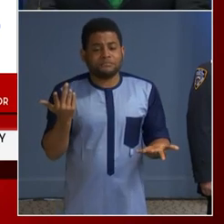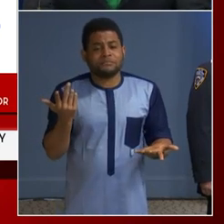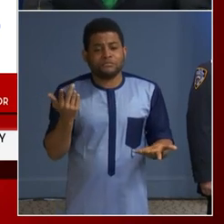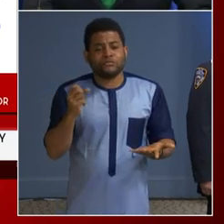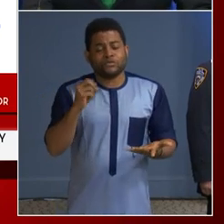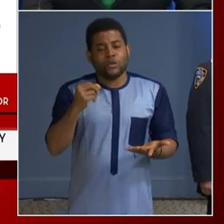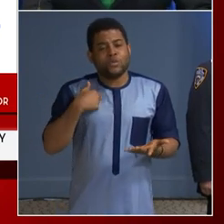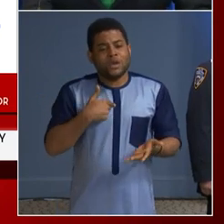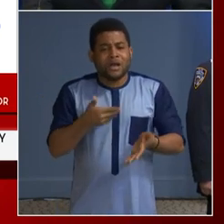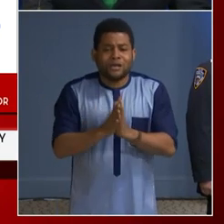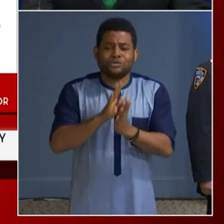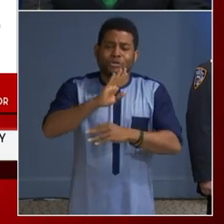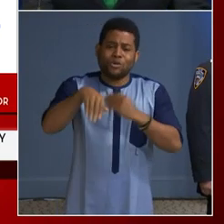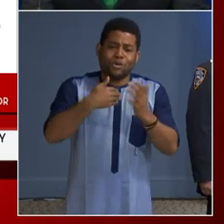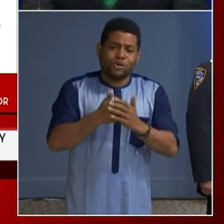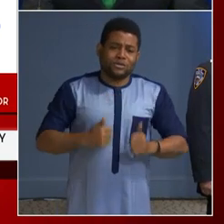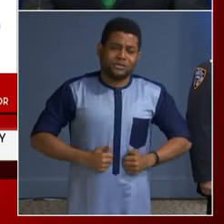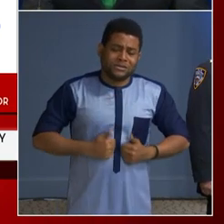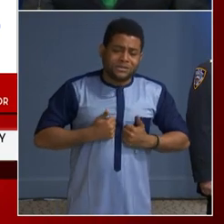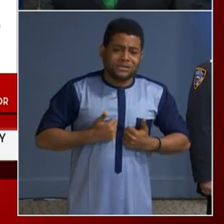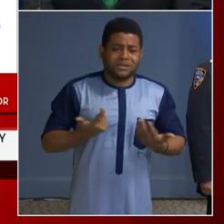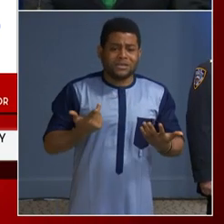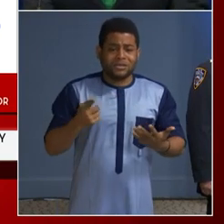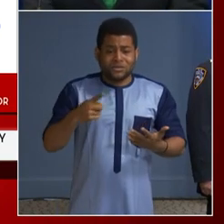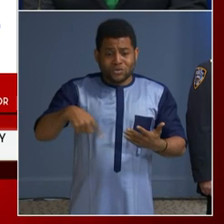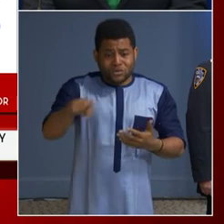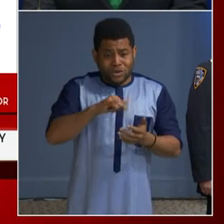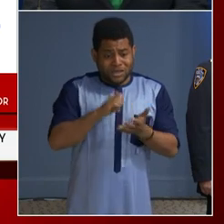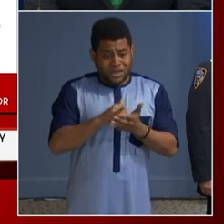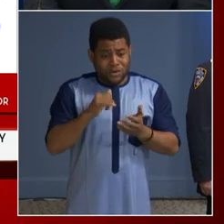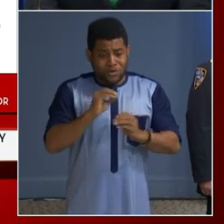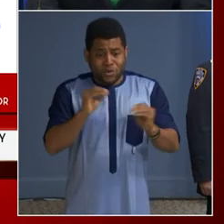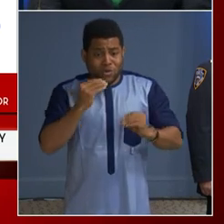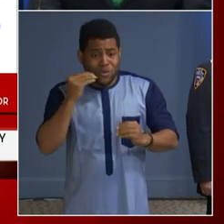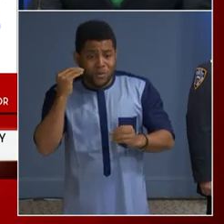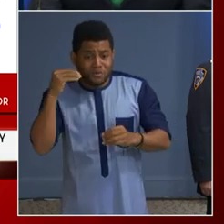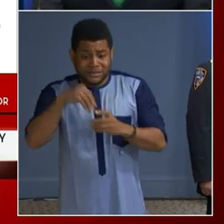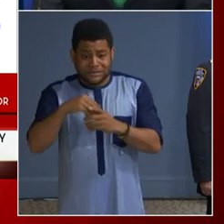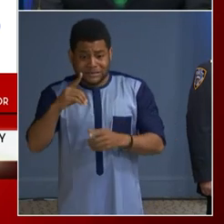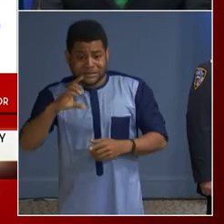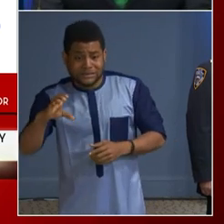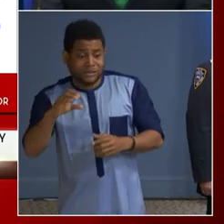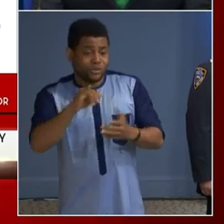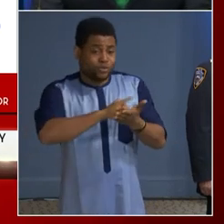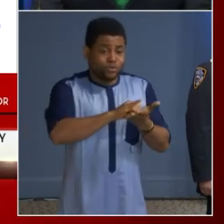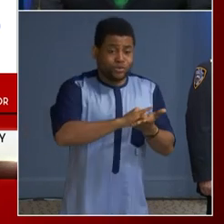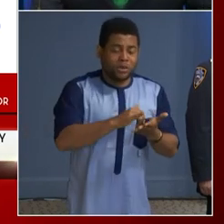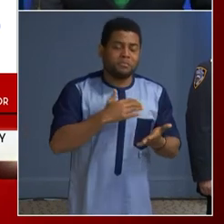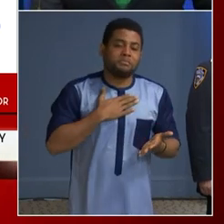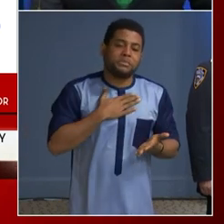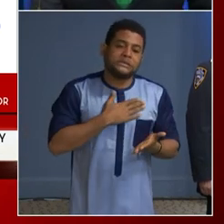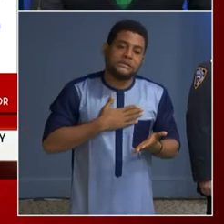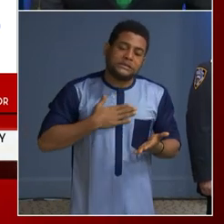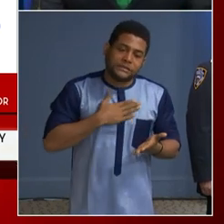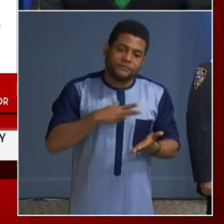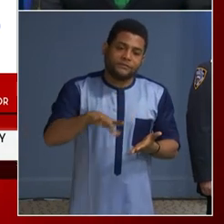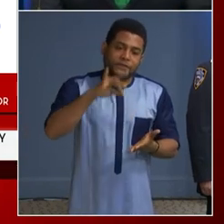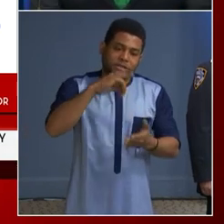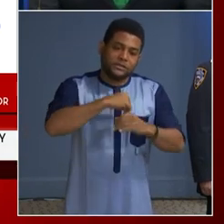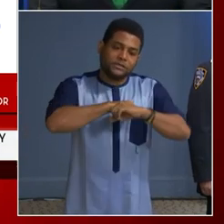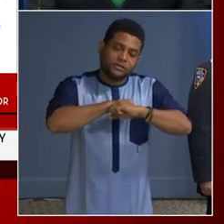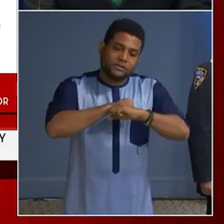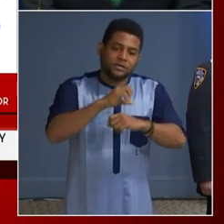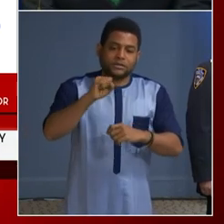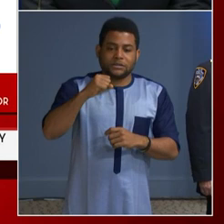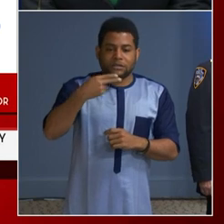our residents who are unsheltered, both in D.C. and New York City, to seek shelter. In Washington, anyone